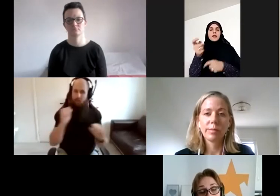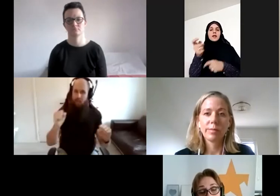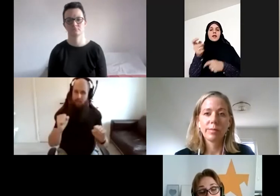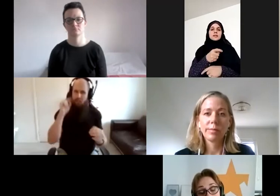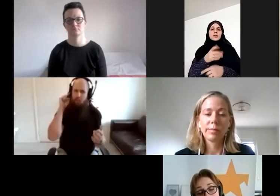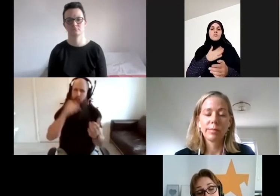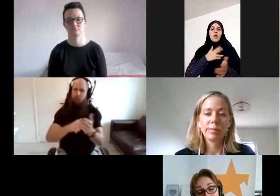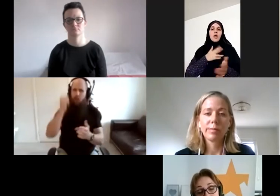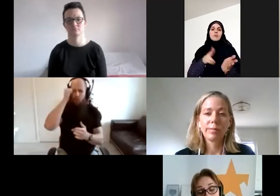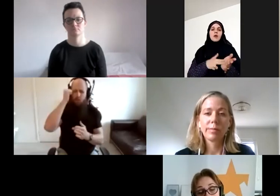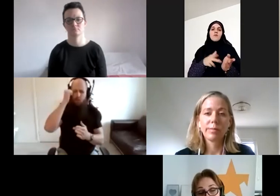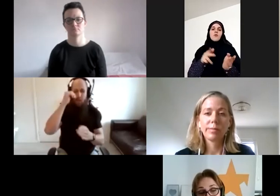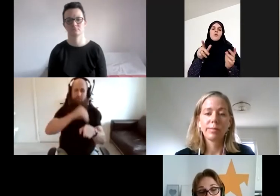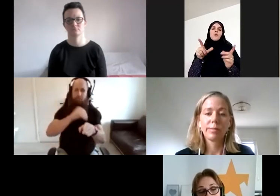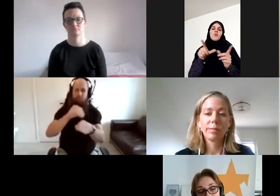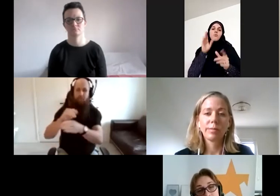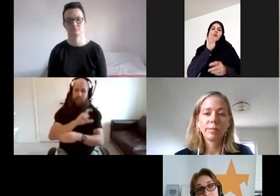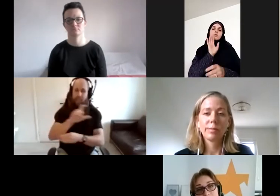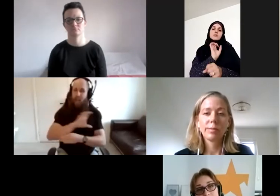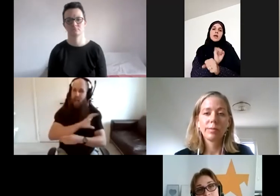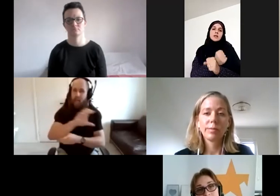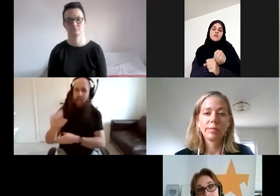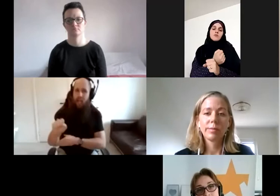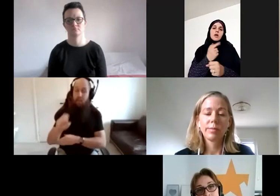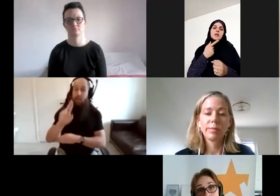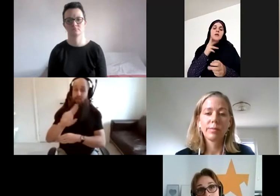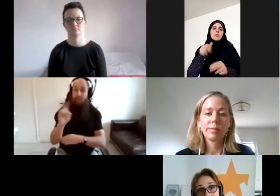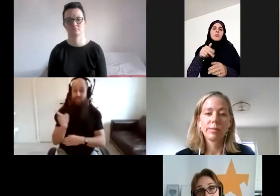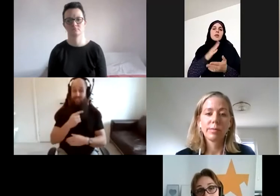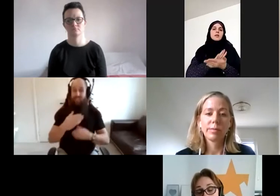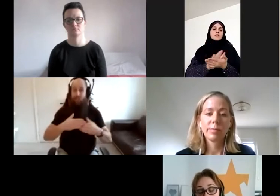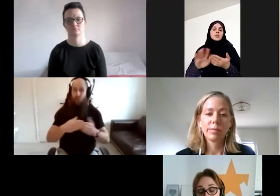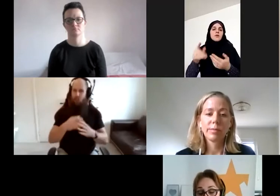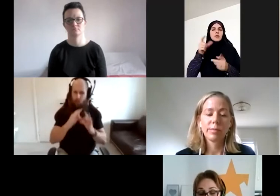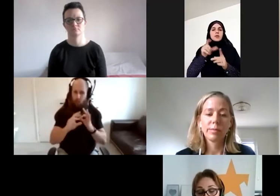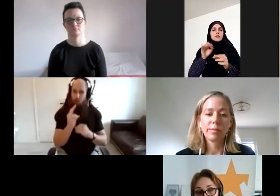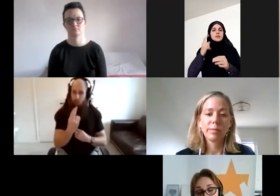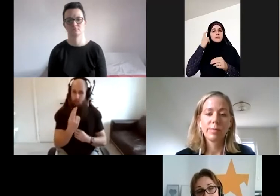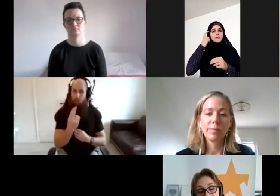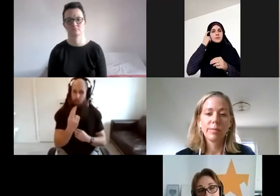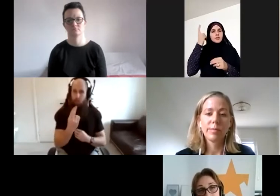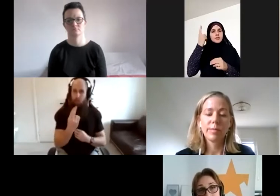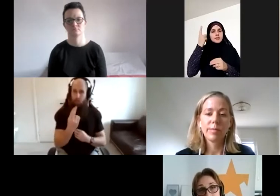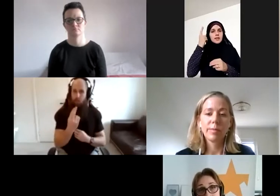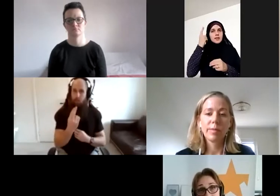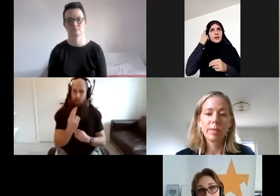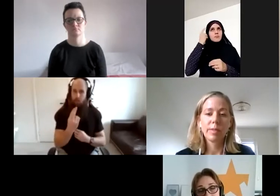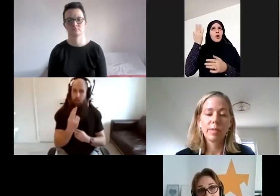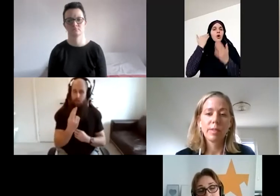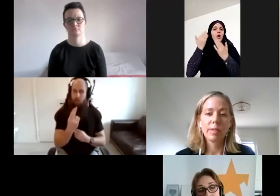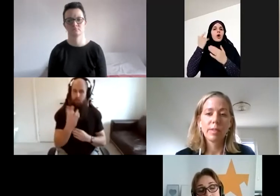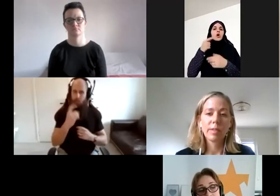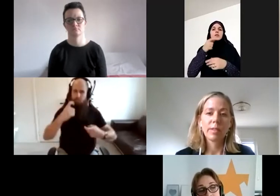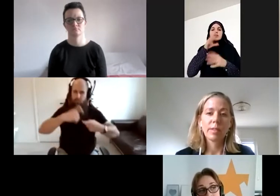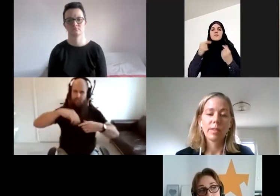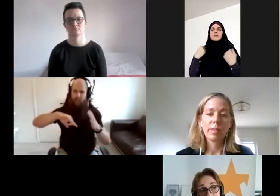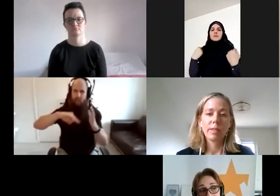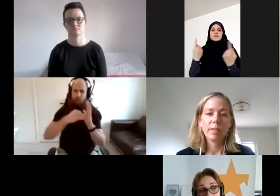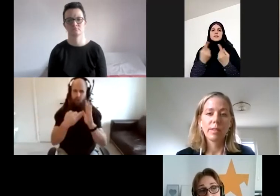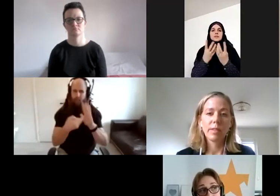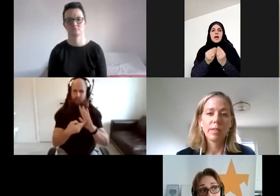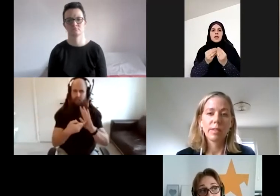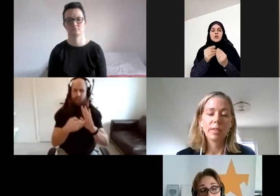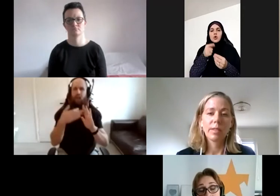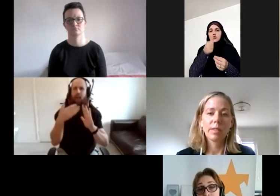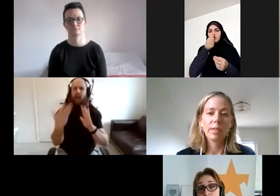remember all of you that all what we are doing right now, also in regards to this project, it's